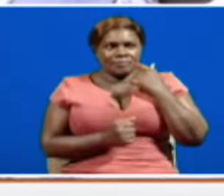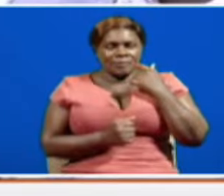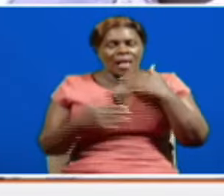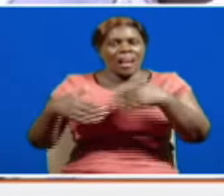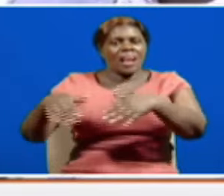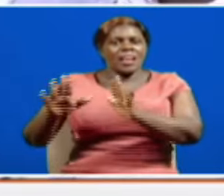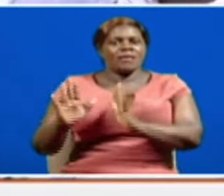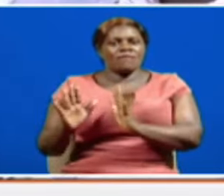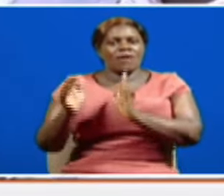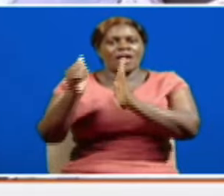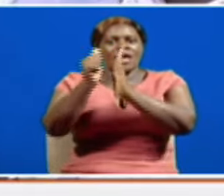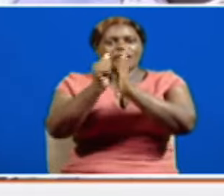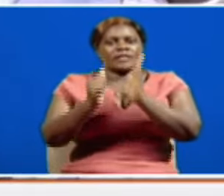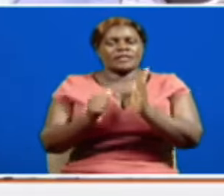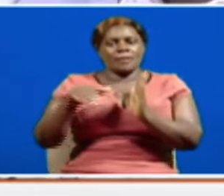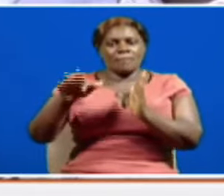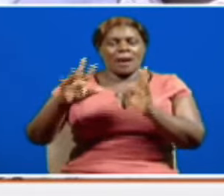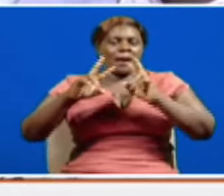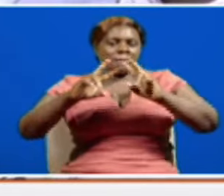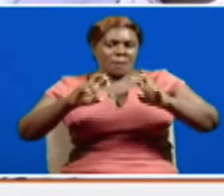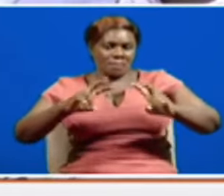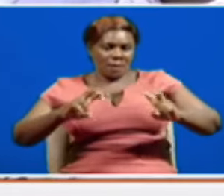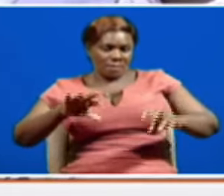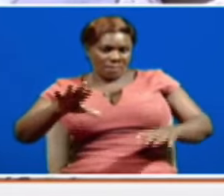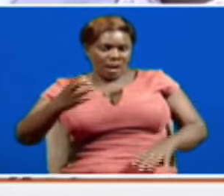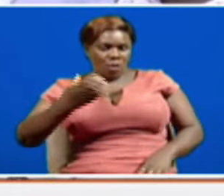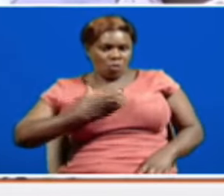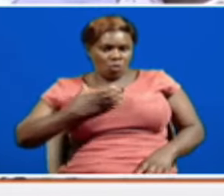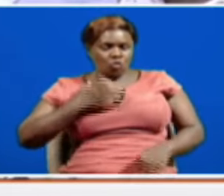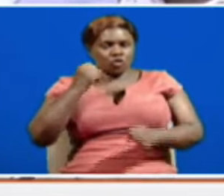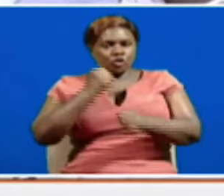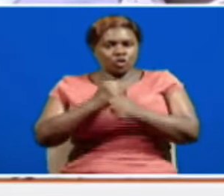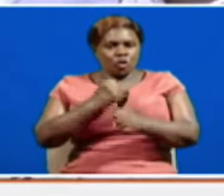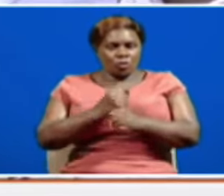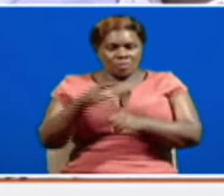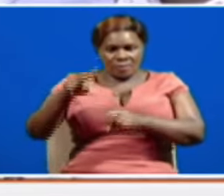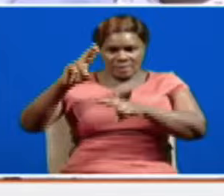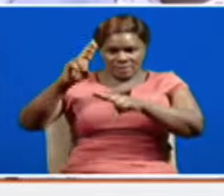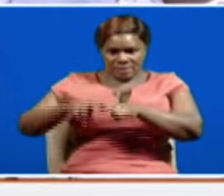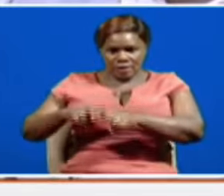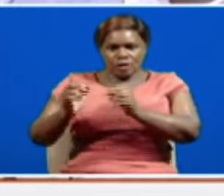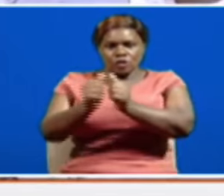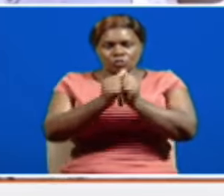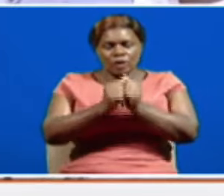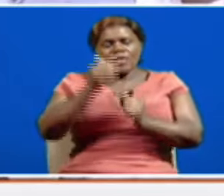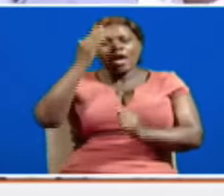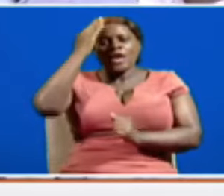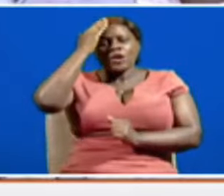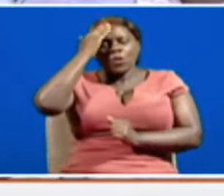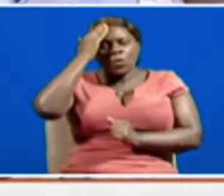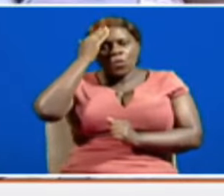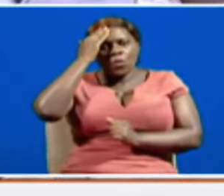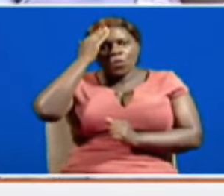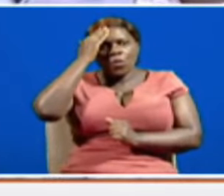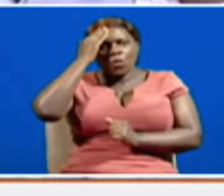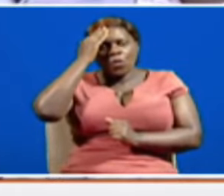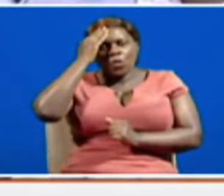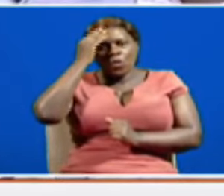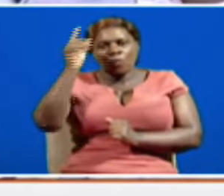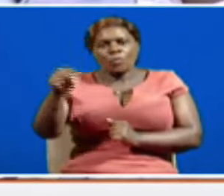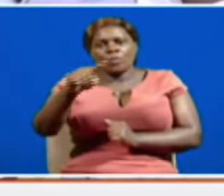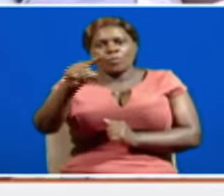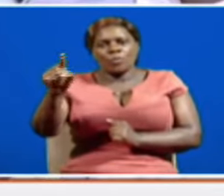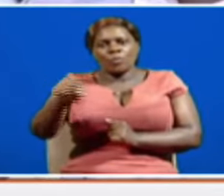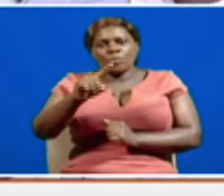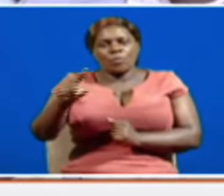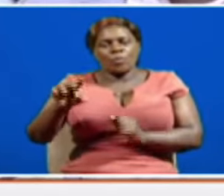Tutawachia agencies, the investigating officers plus the prosecutor, watakaa chini pamoja, wajue the kind of charges that they